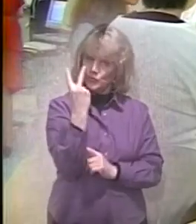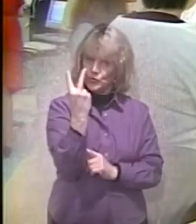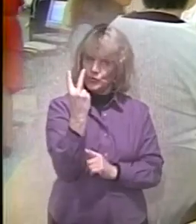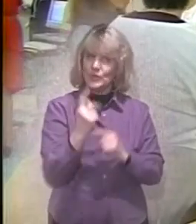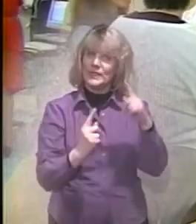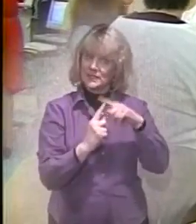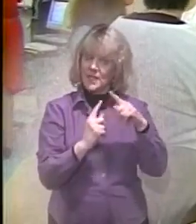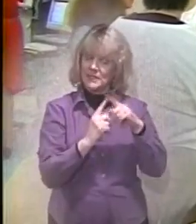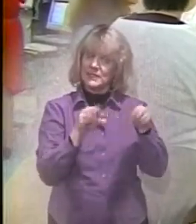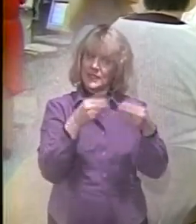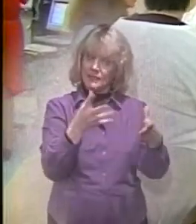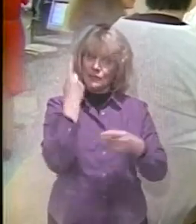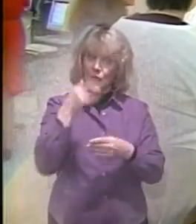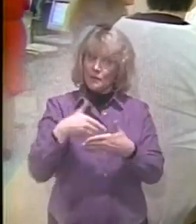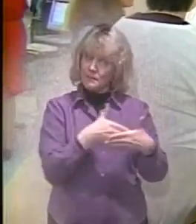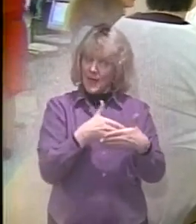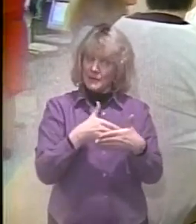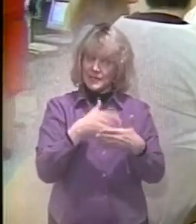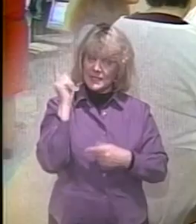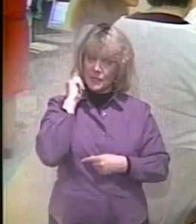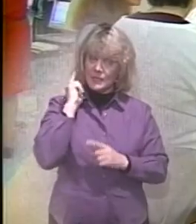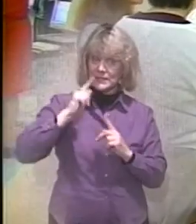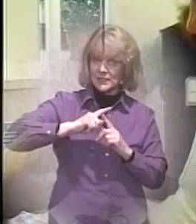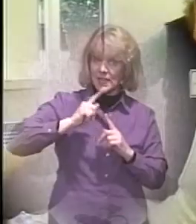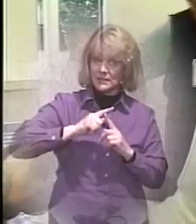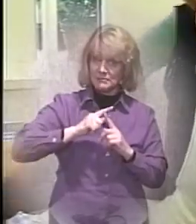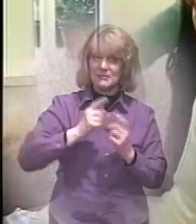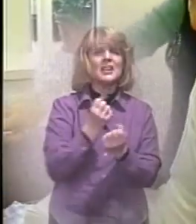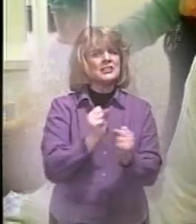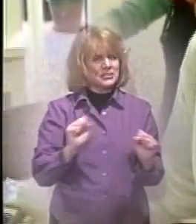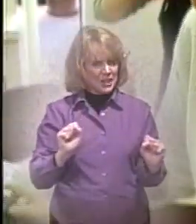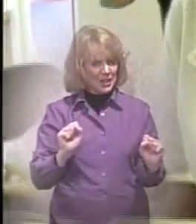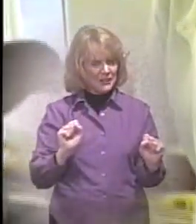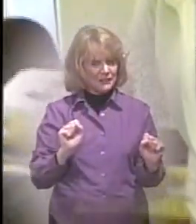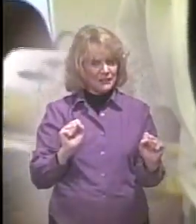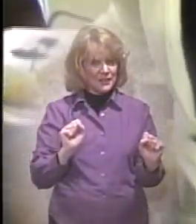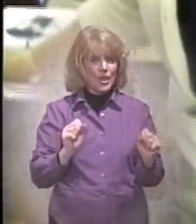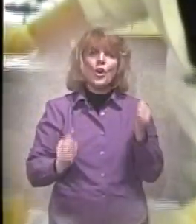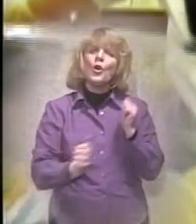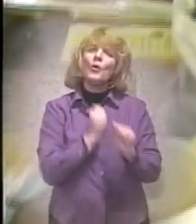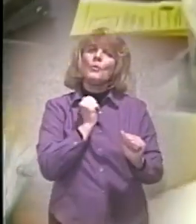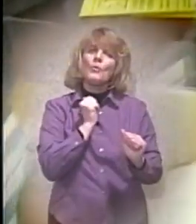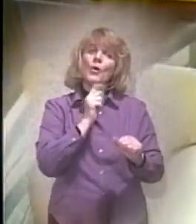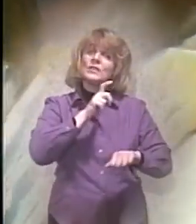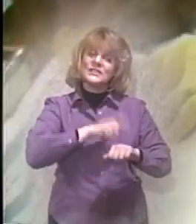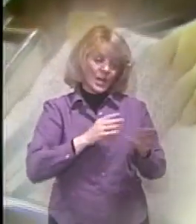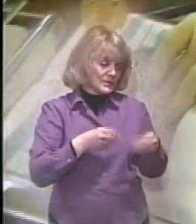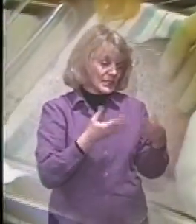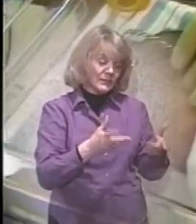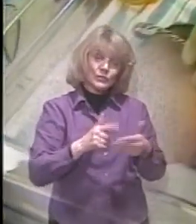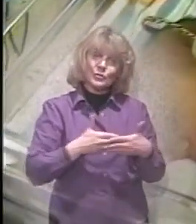are safe, accurate, and are usually done after the baby has been fed and is comfortable and asleep.